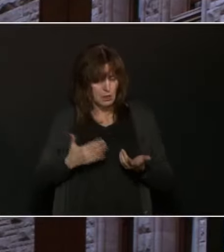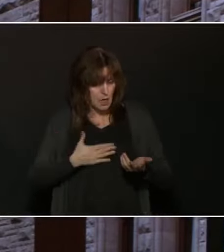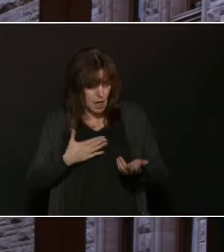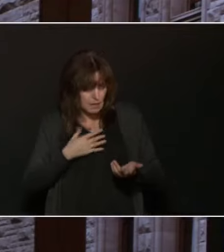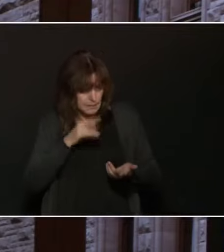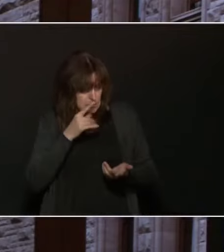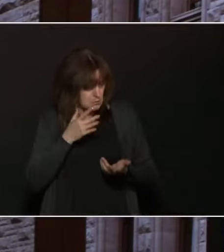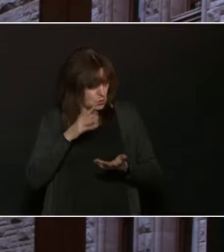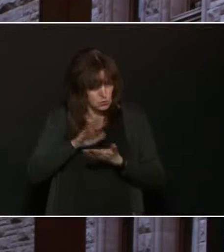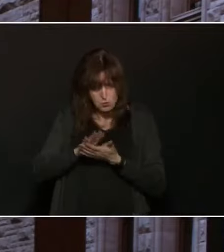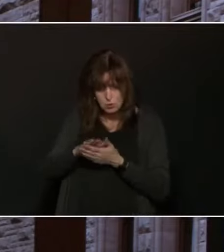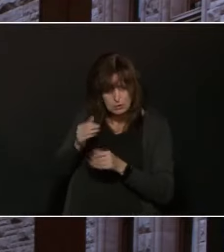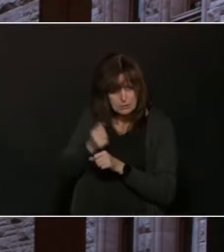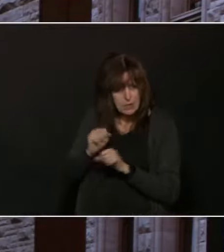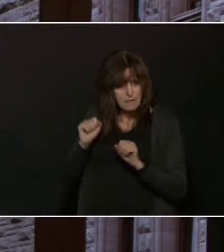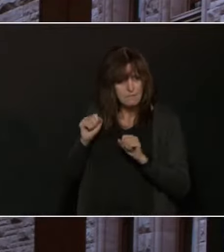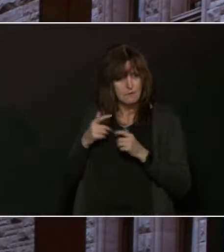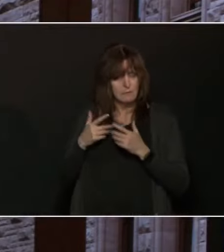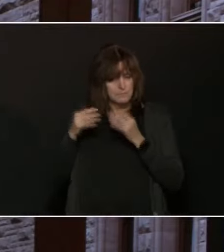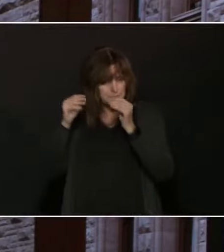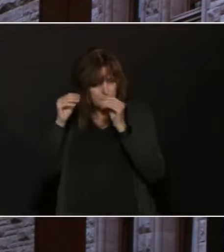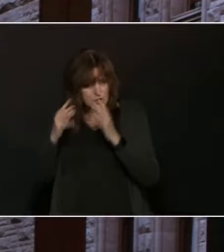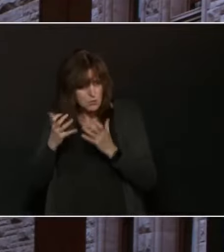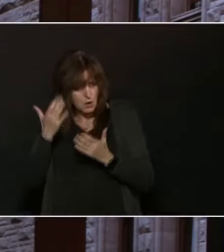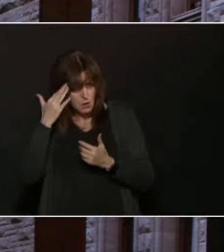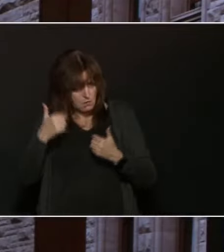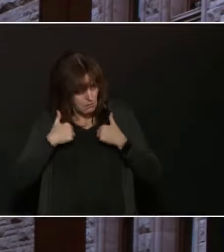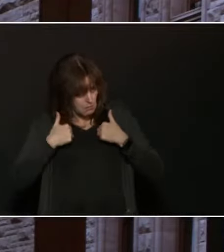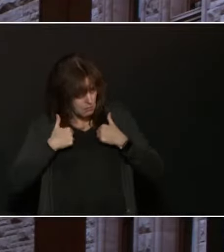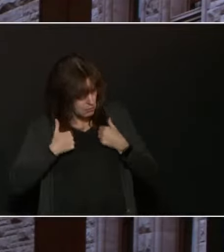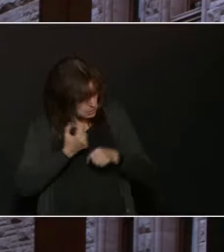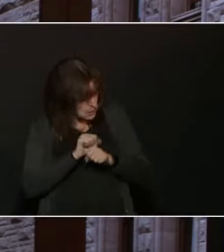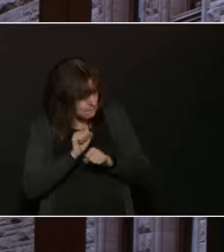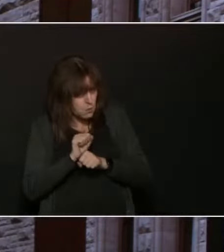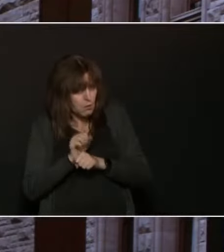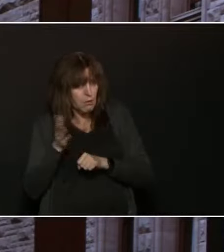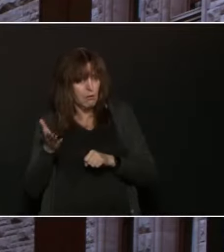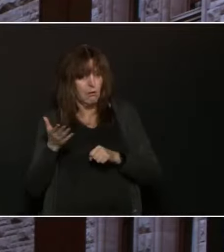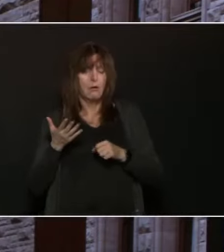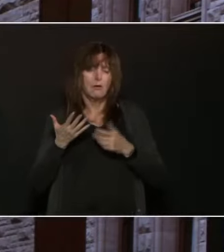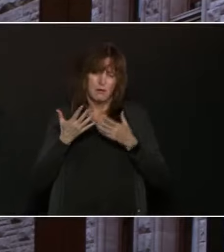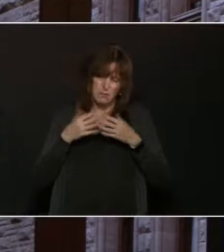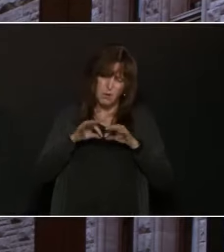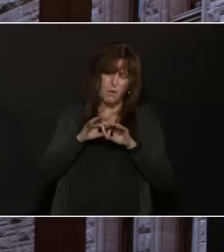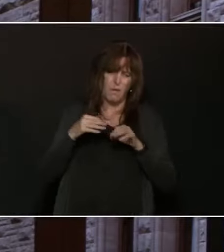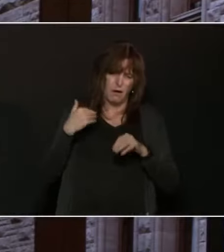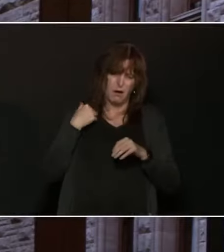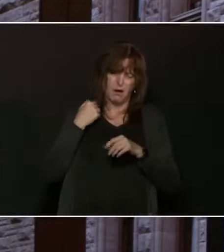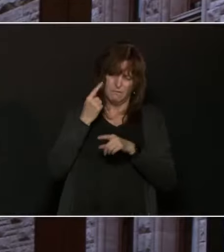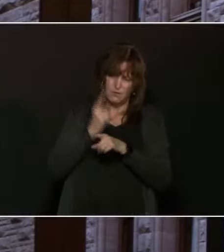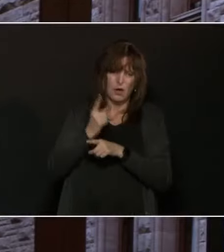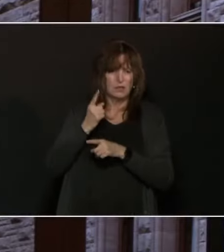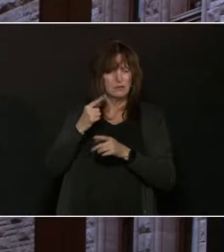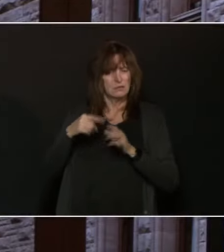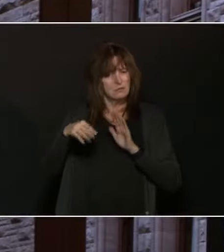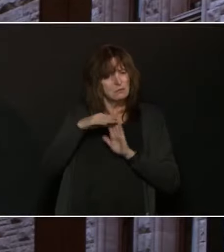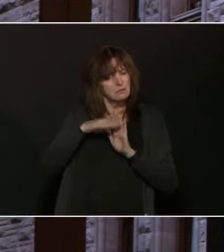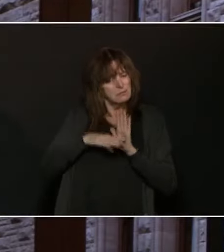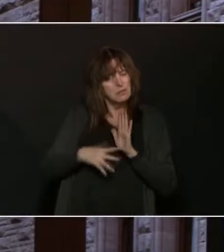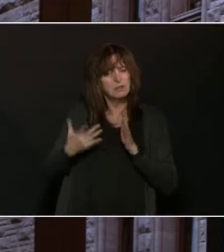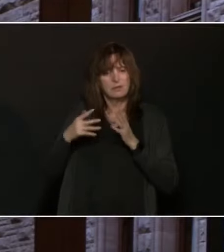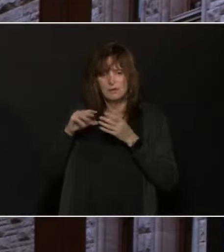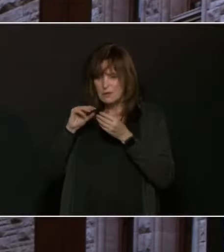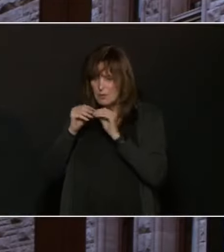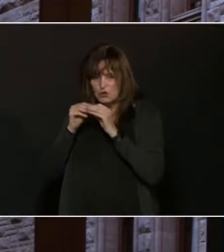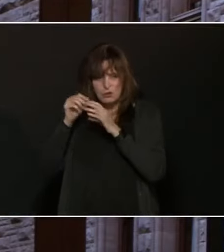teachers and others want to know as well. So we need to give them and all of them the data they need to know in your school, in your jurisdiction, in your area, regardless